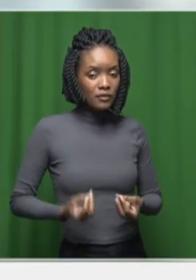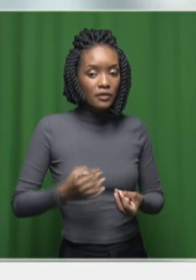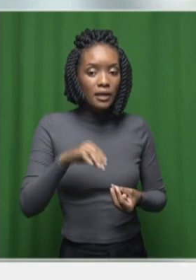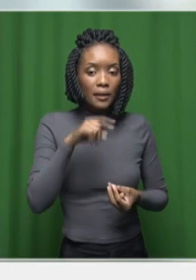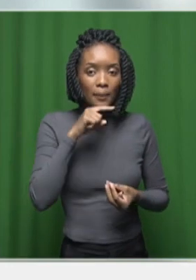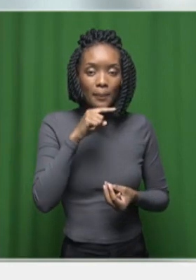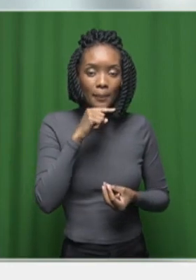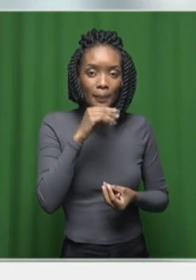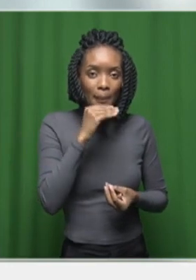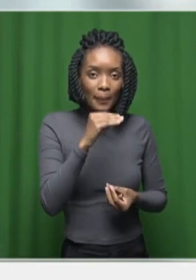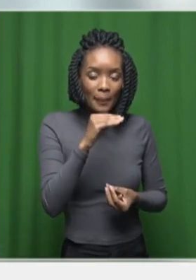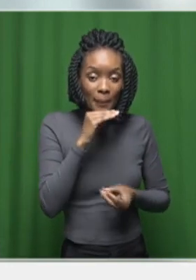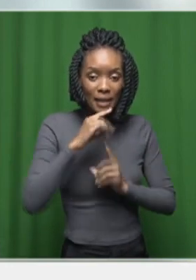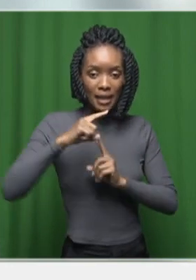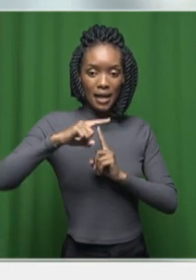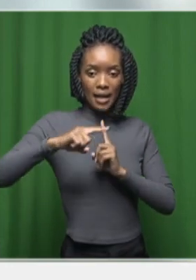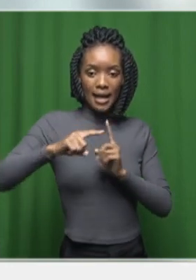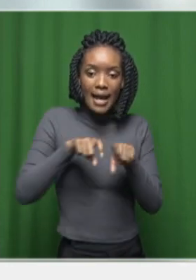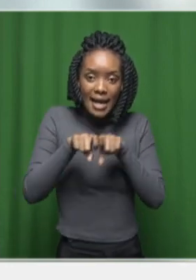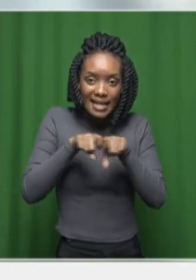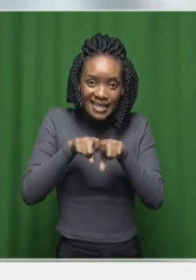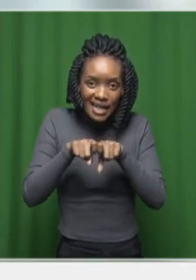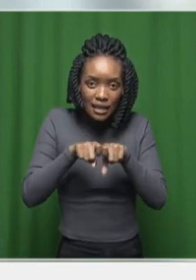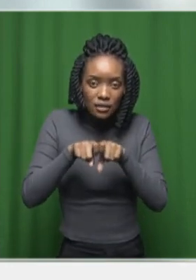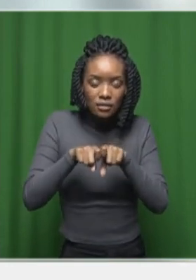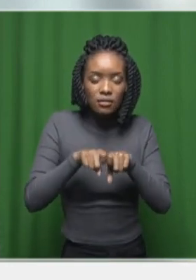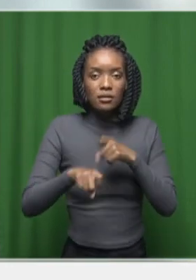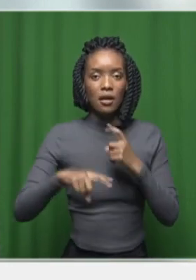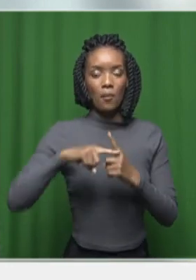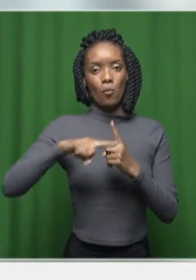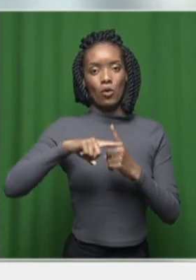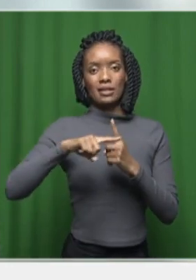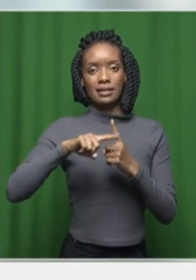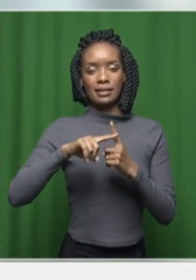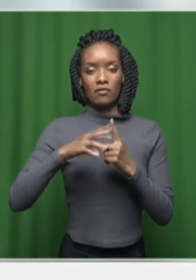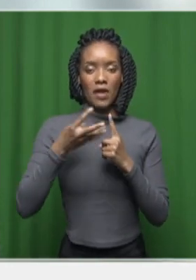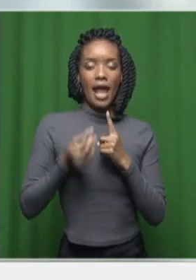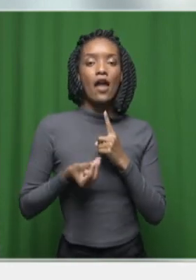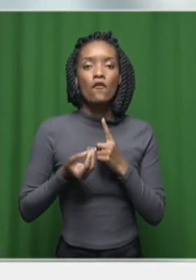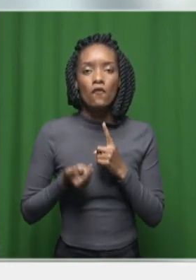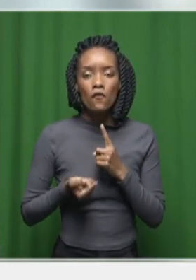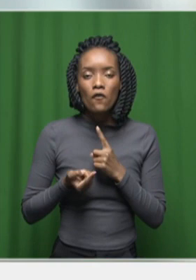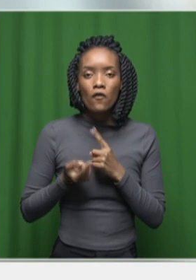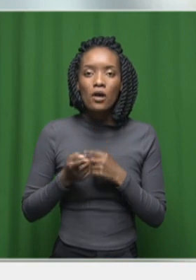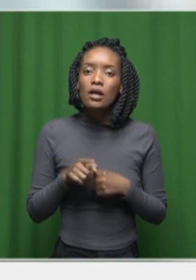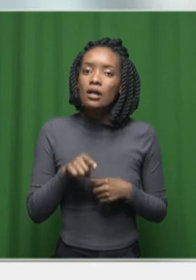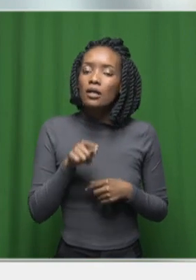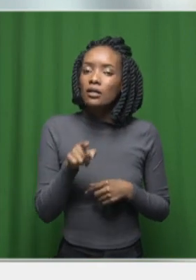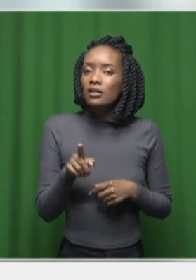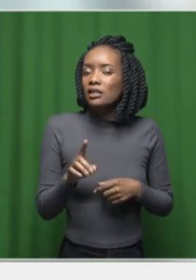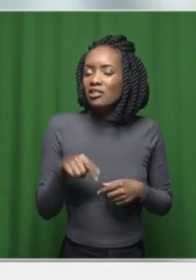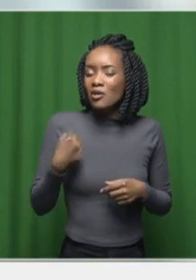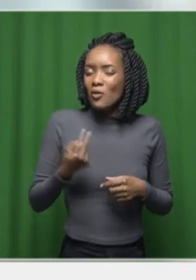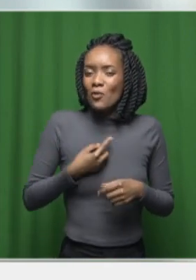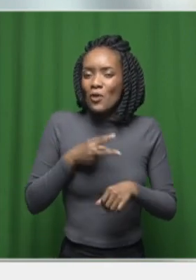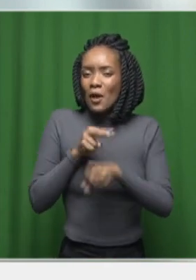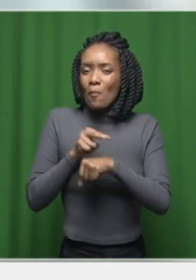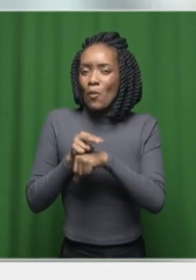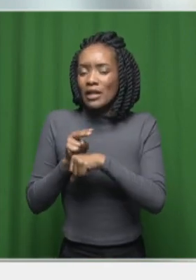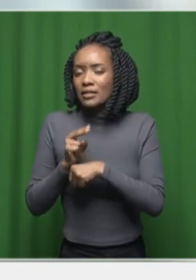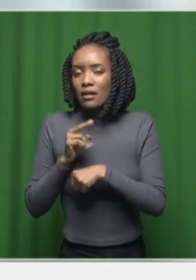positive tests, or the positive tests out of the total number of tests done. And because we're not monitoring